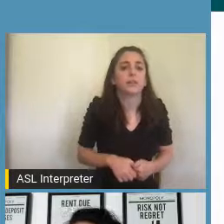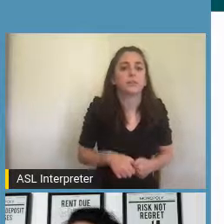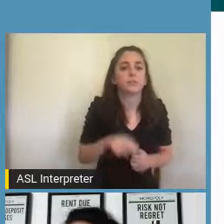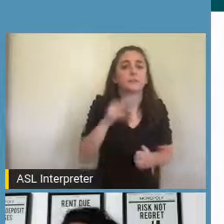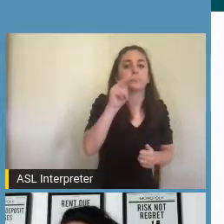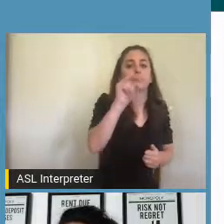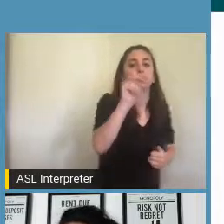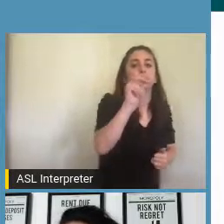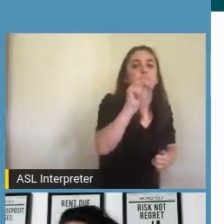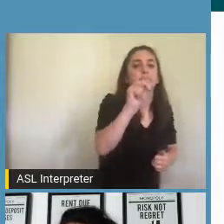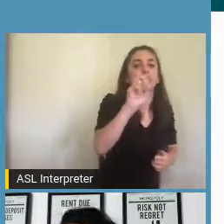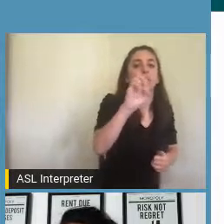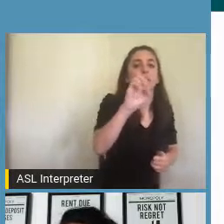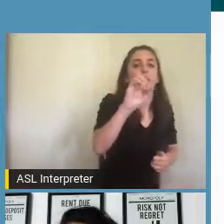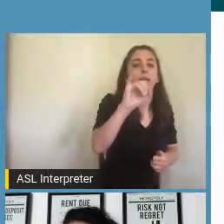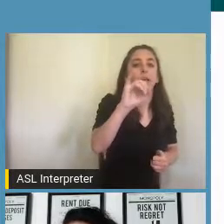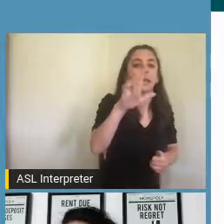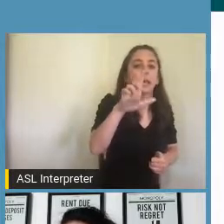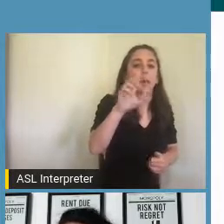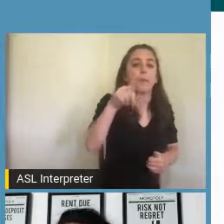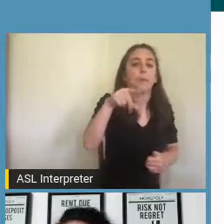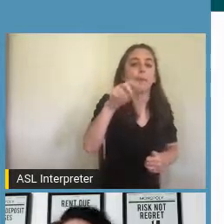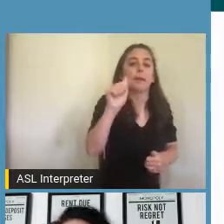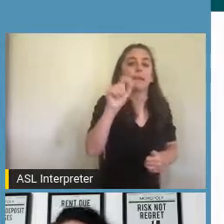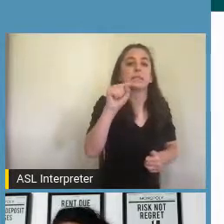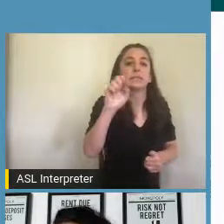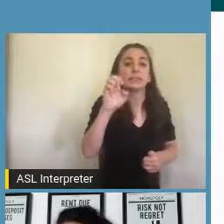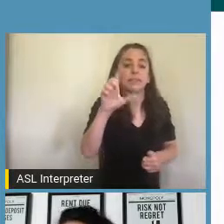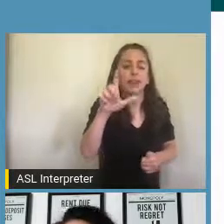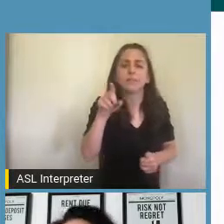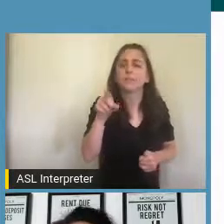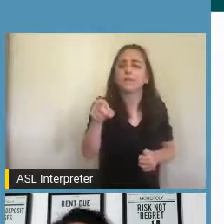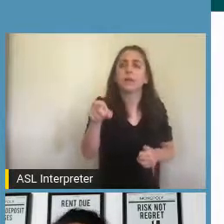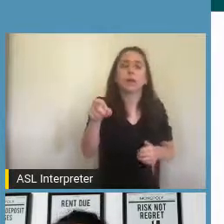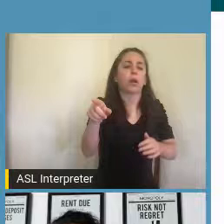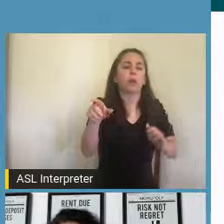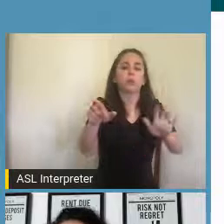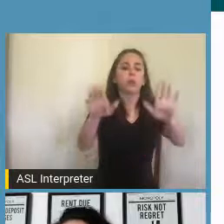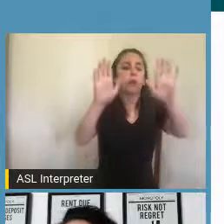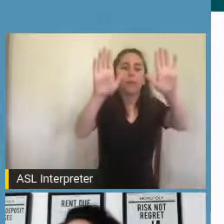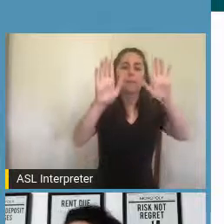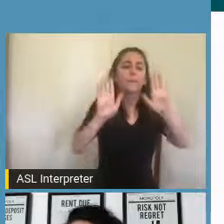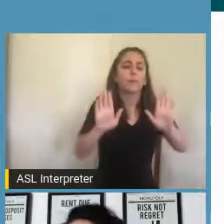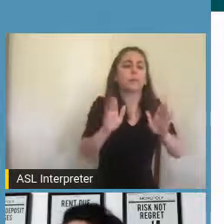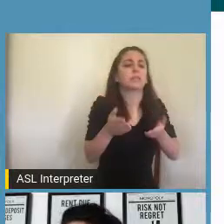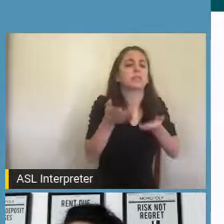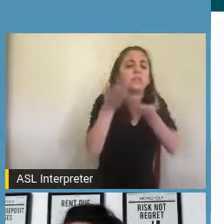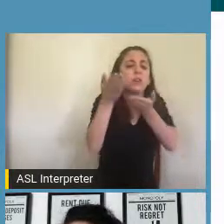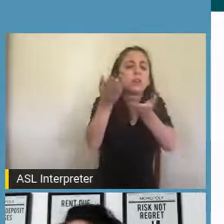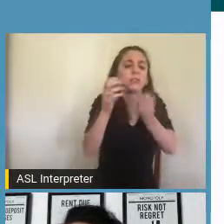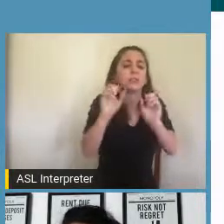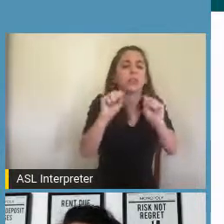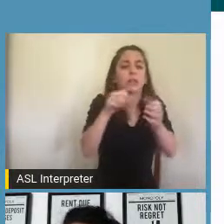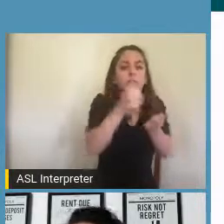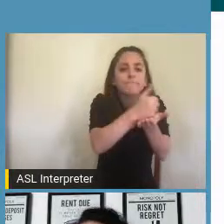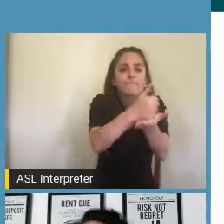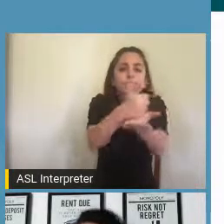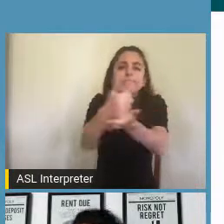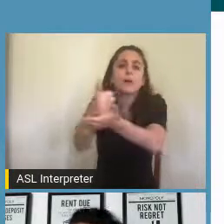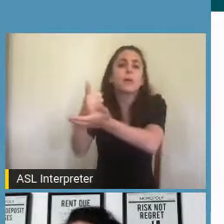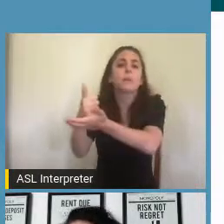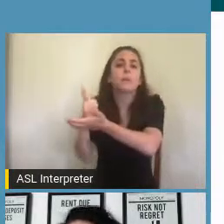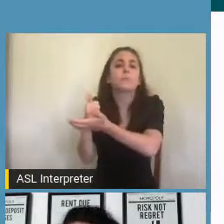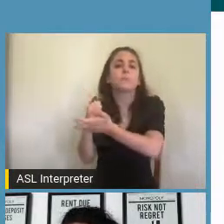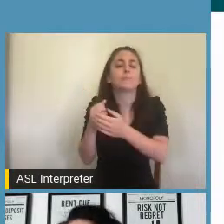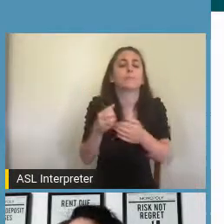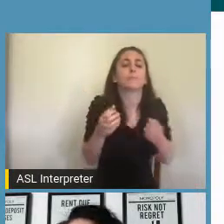I would recommend all of you to look him up. He has some incredible things, even that might even help to drive more traffic to your websites, but he has